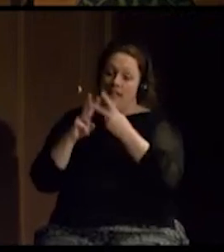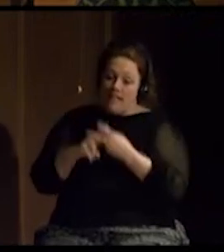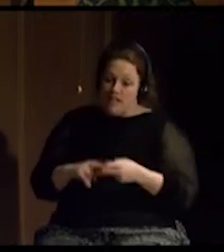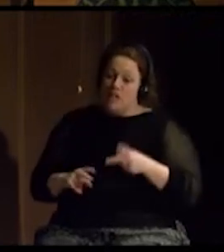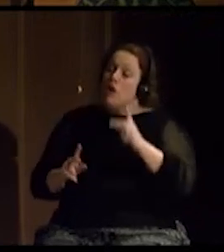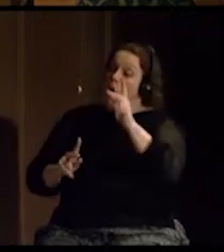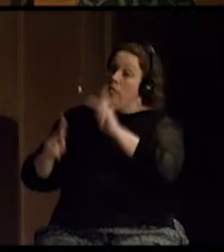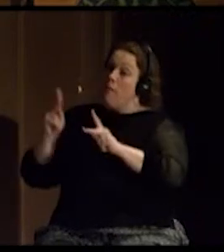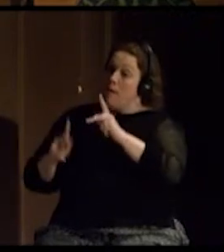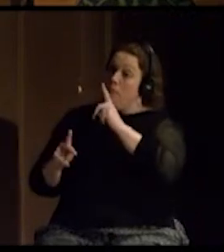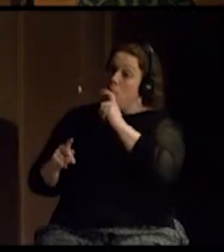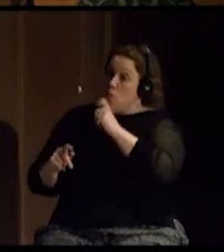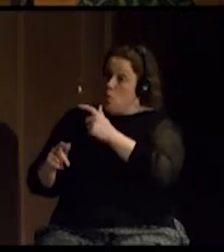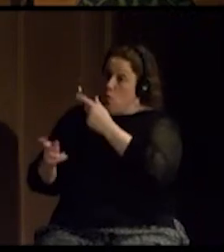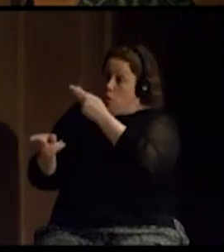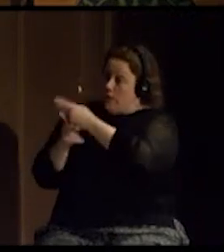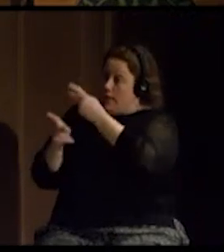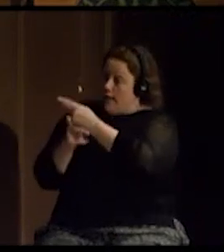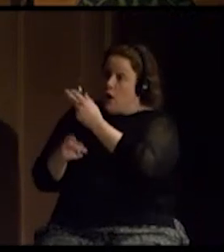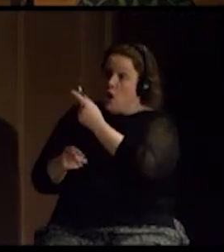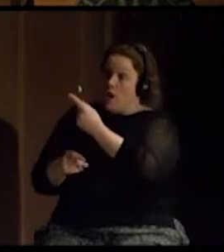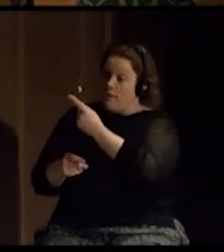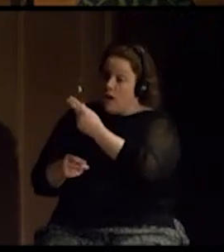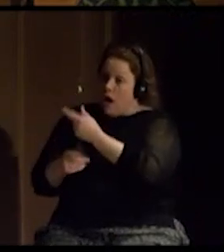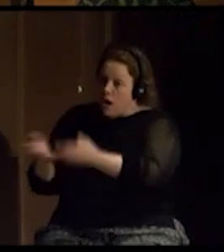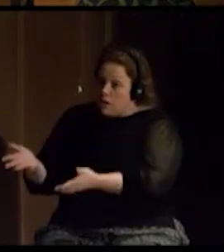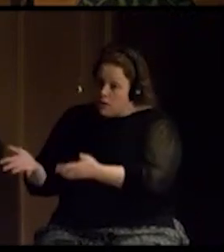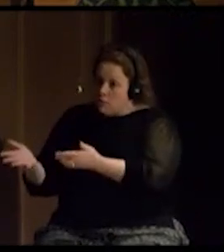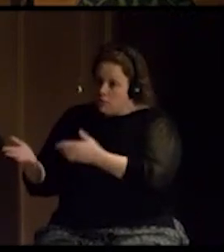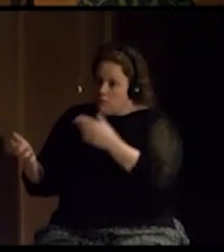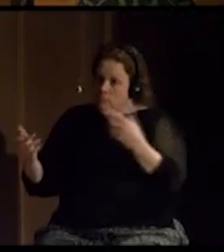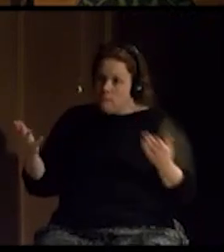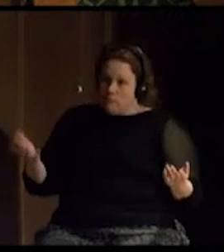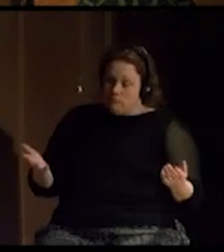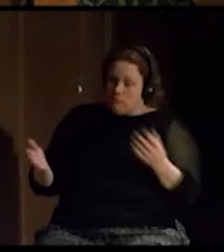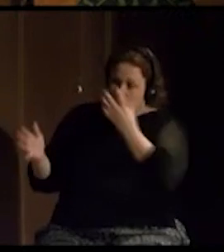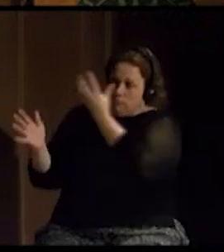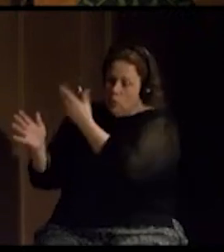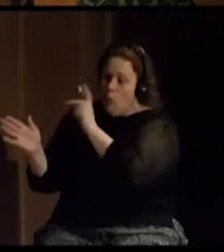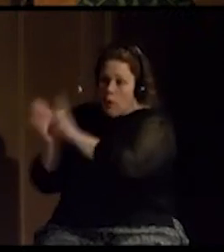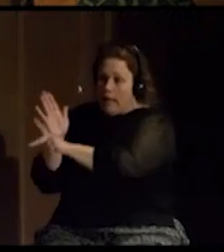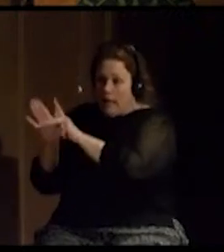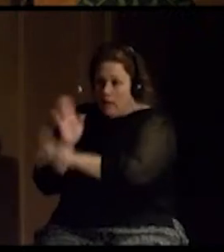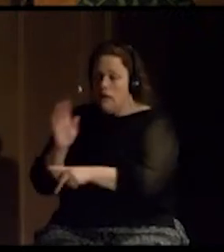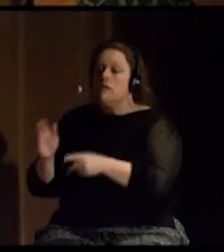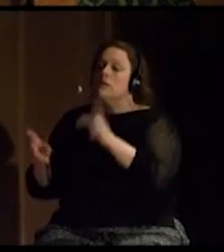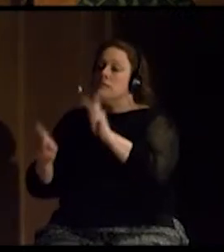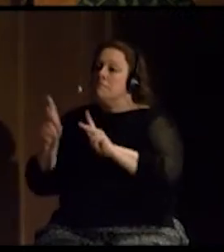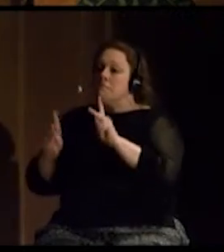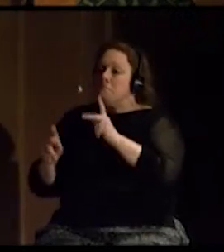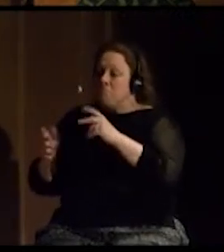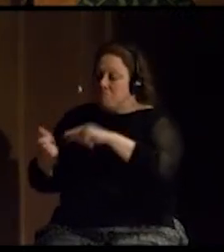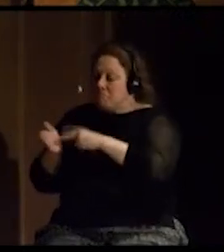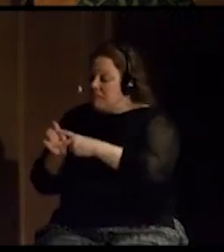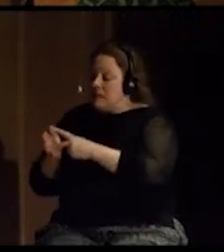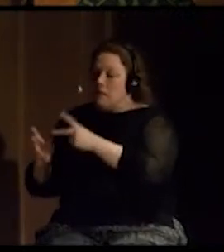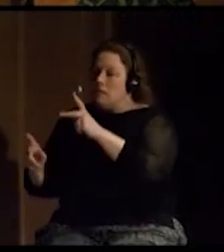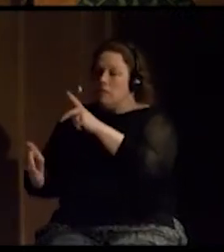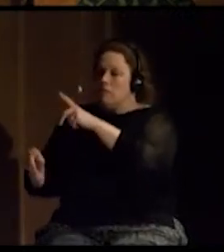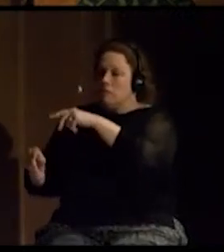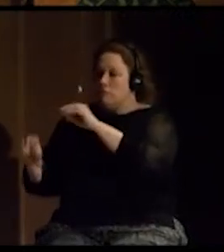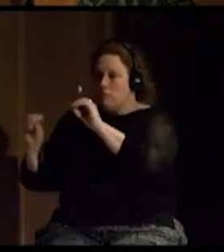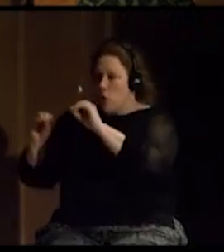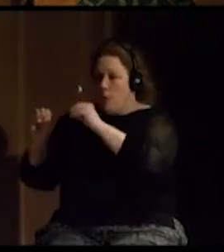dogs had passed away, it was difficult to take care of the dogs. The Coast Salish, they